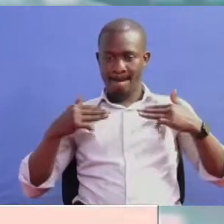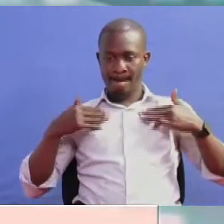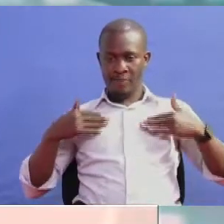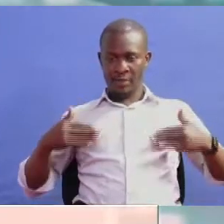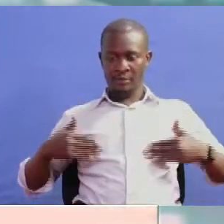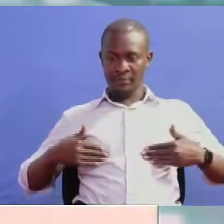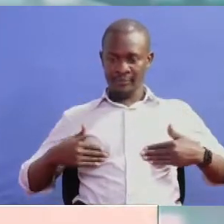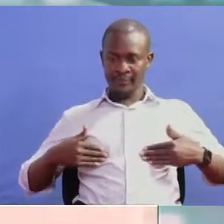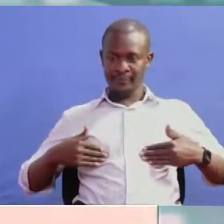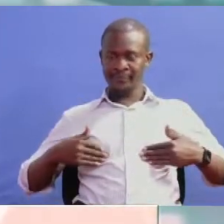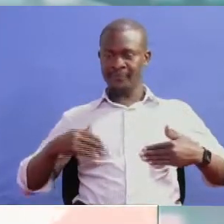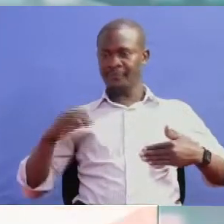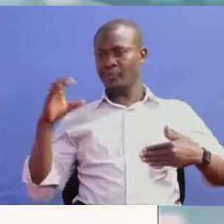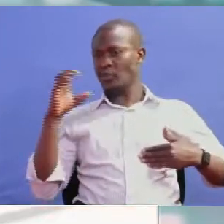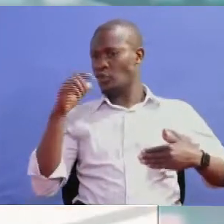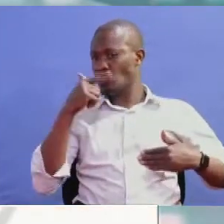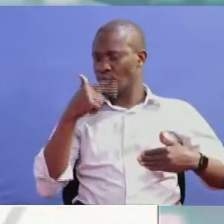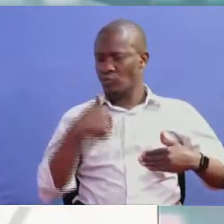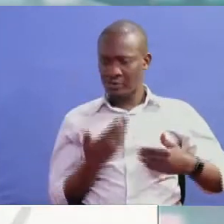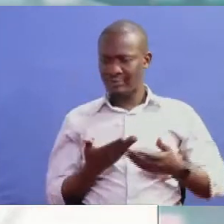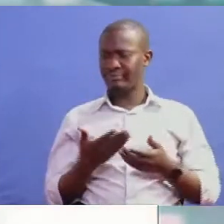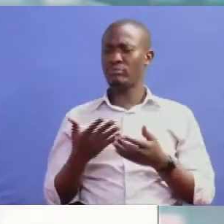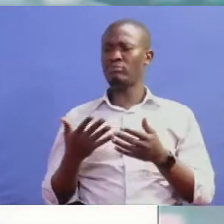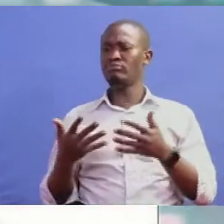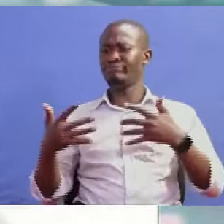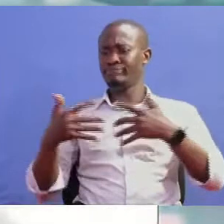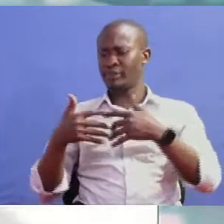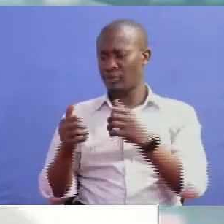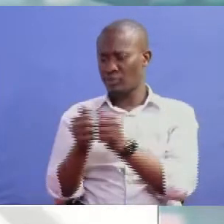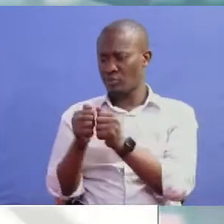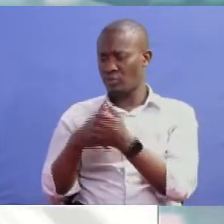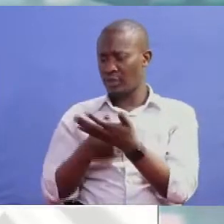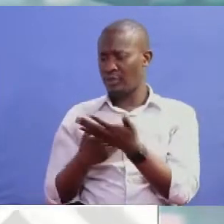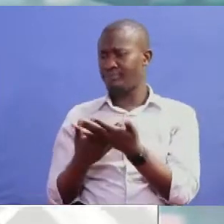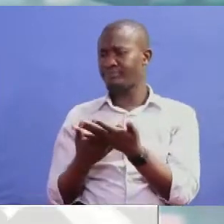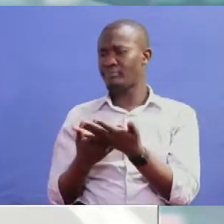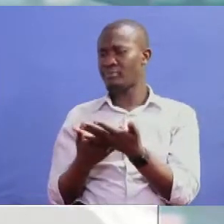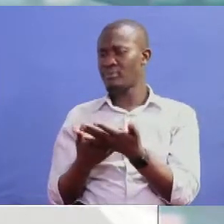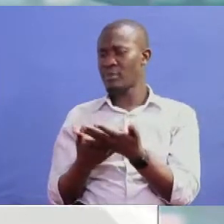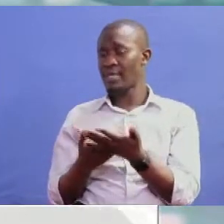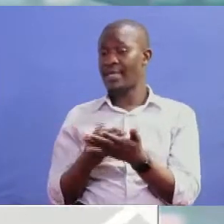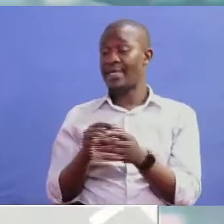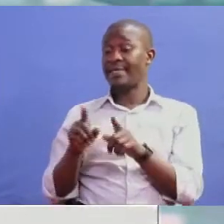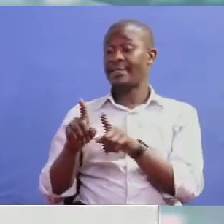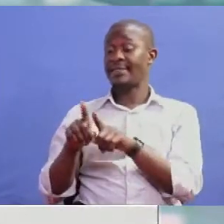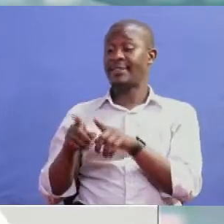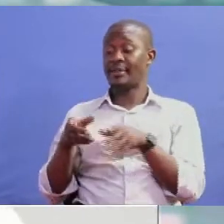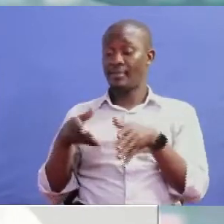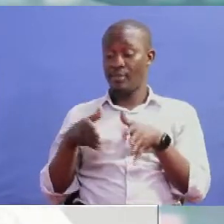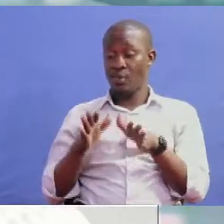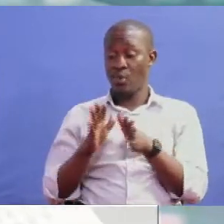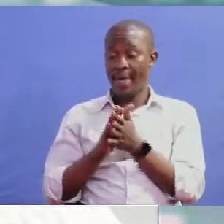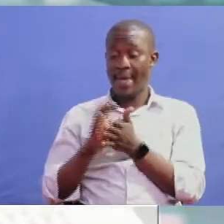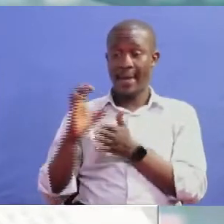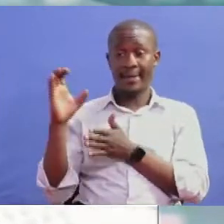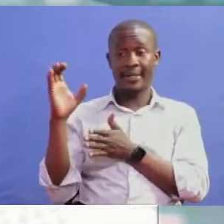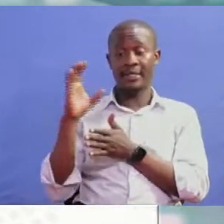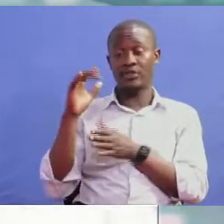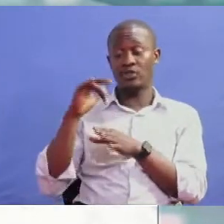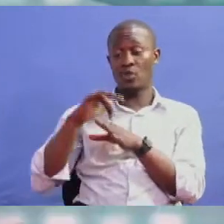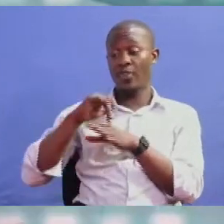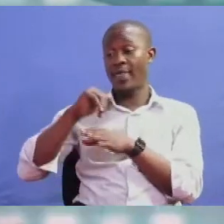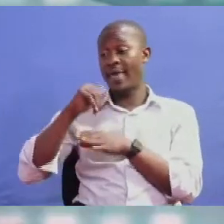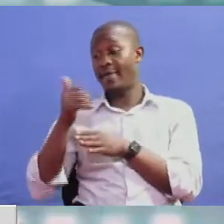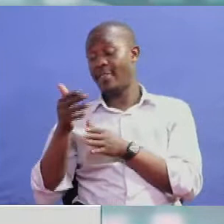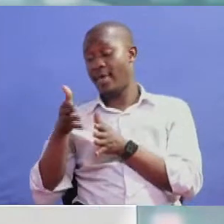customer whom you're interacting with in a brick and mortar premises, it's the same way a customer on the other